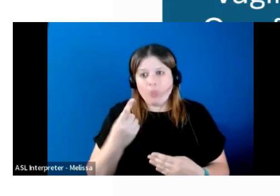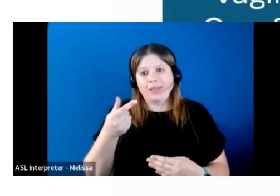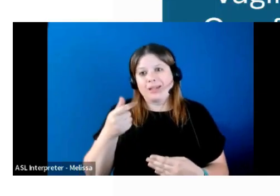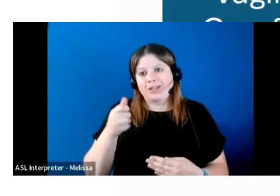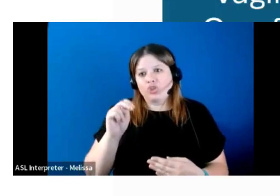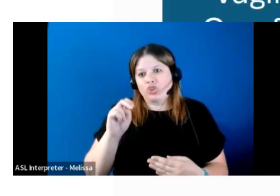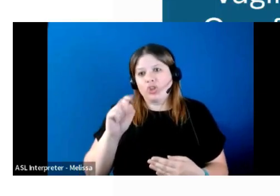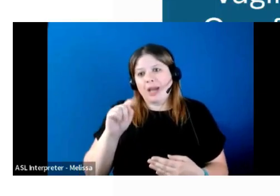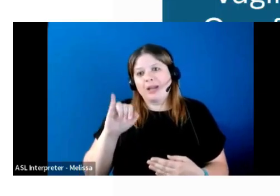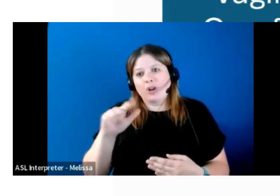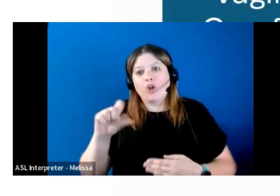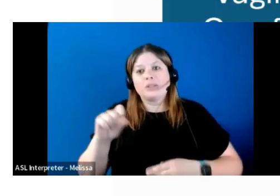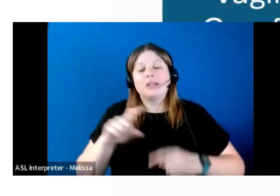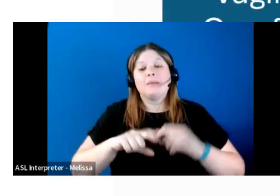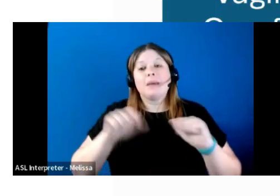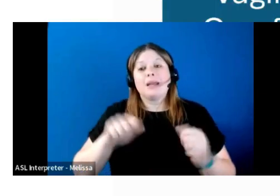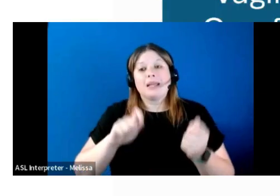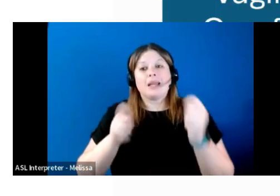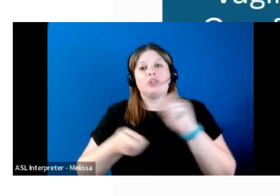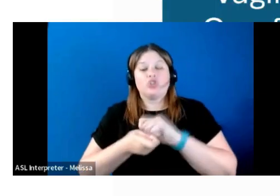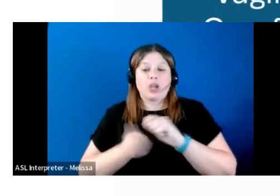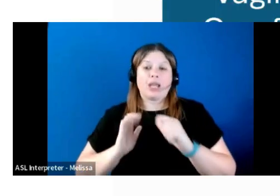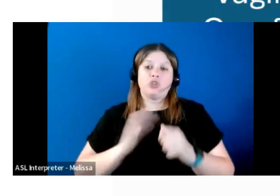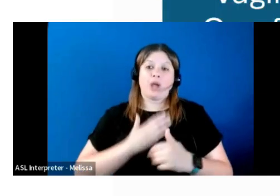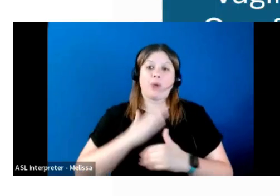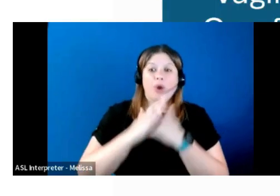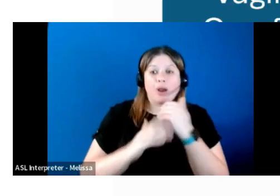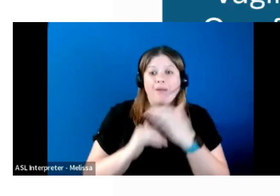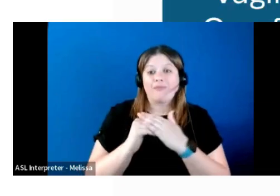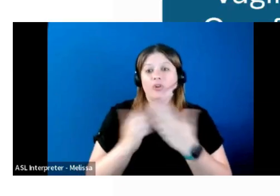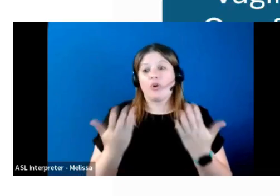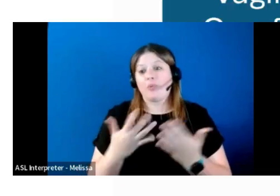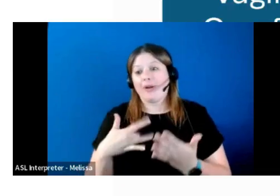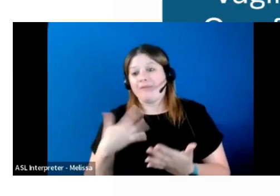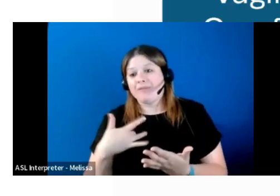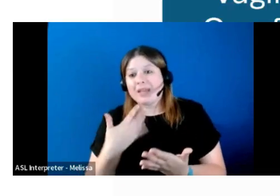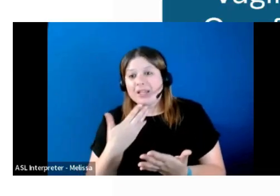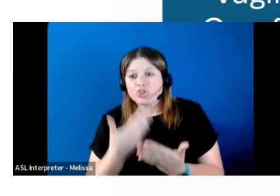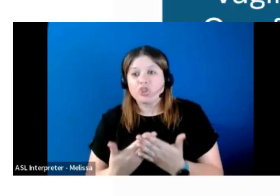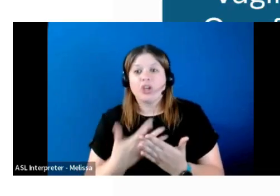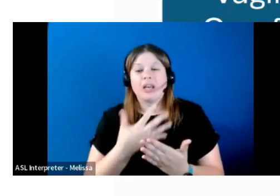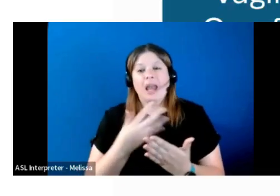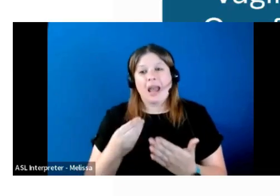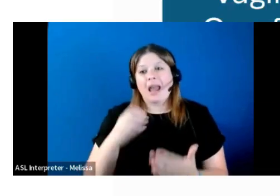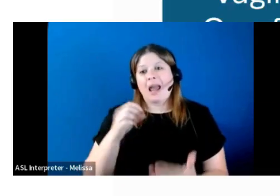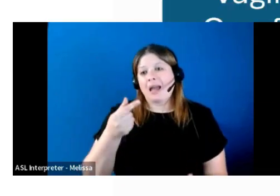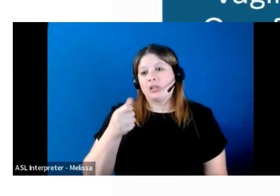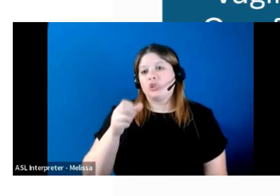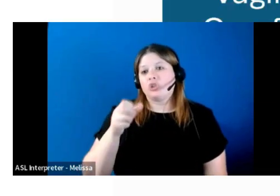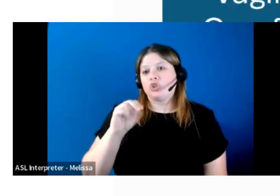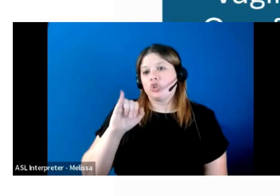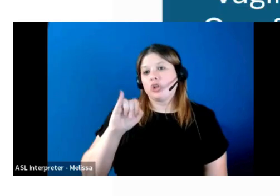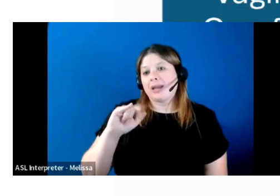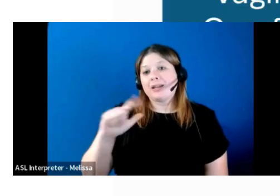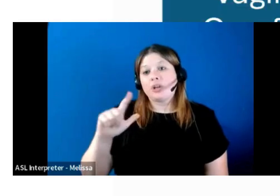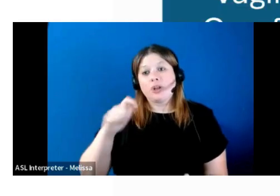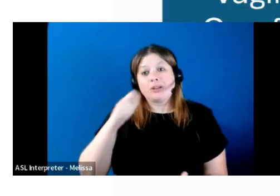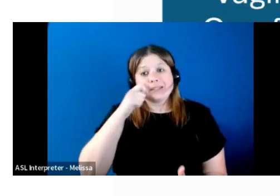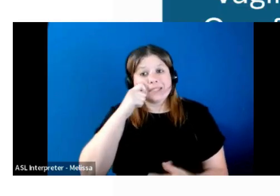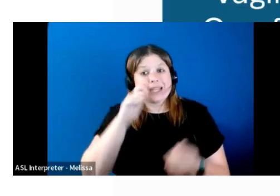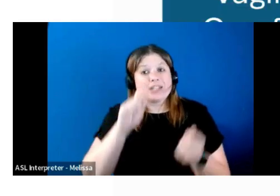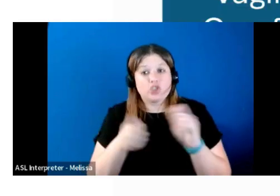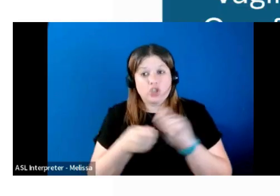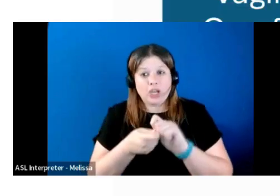can change our overall comfort, what feels good, but also genital skin changes can impact